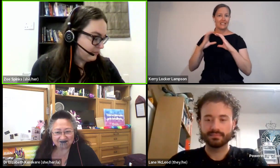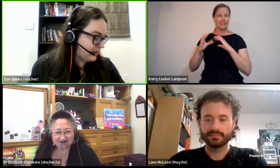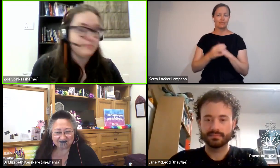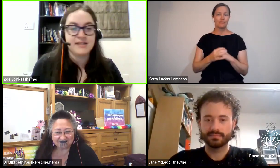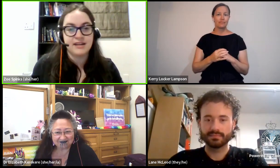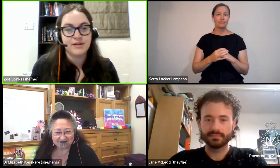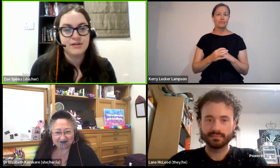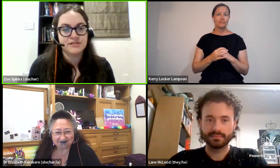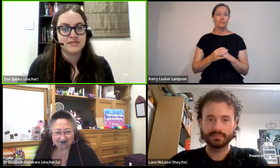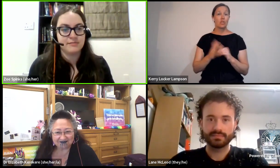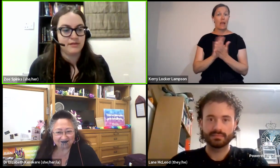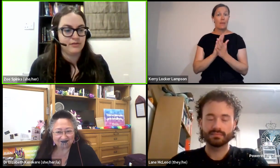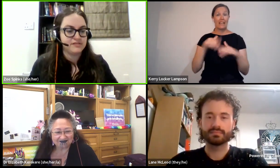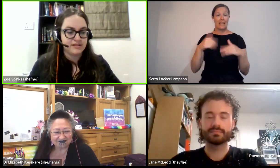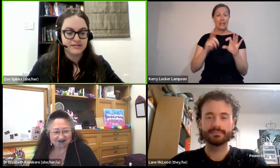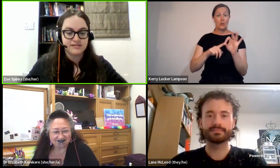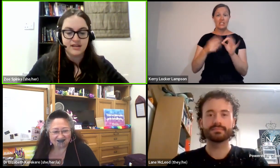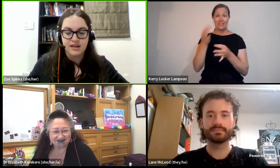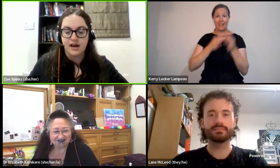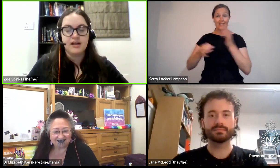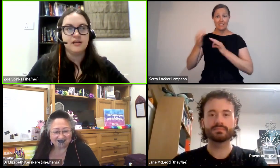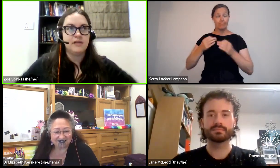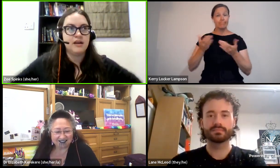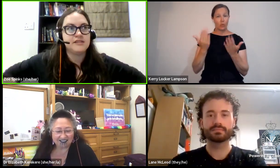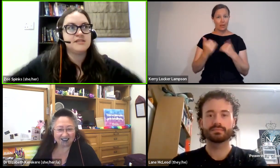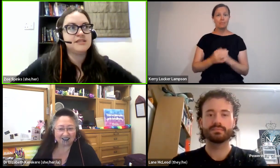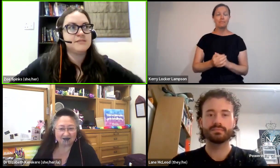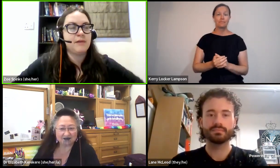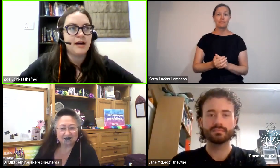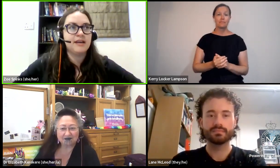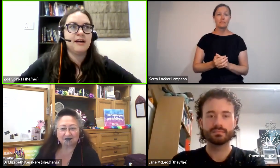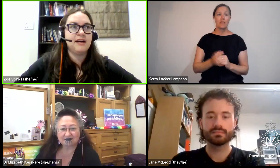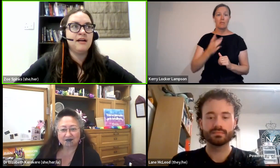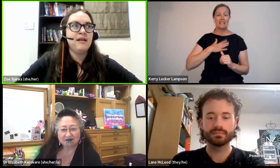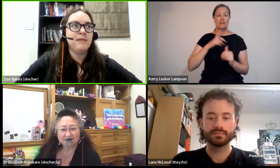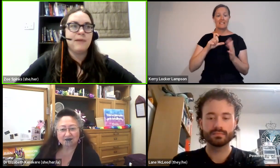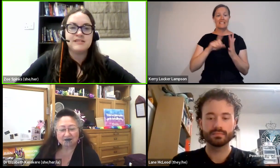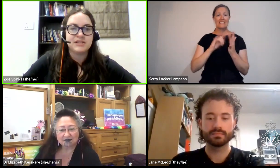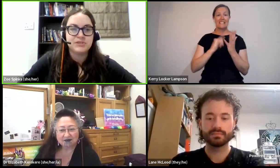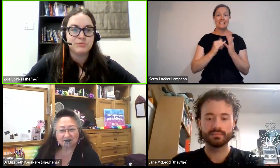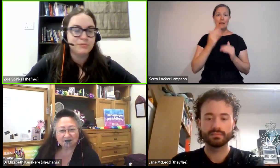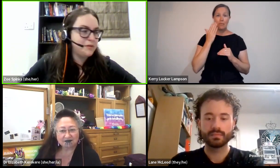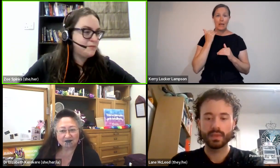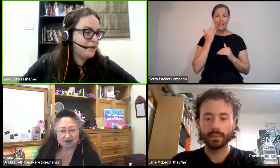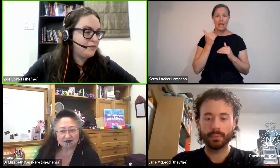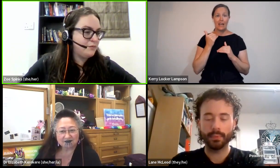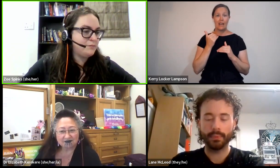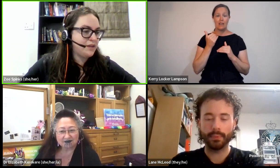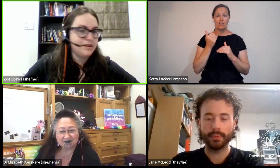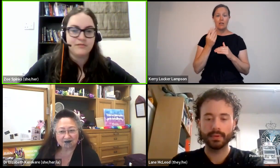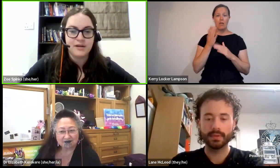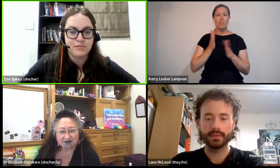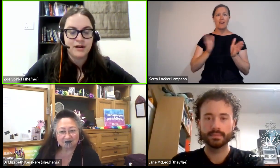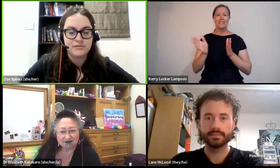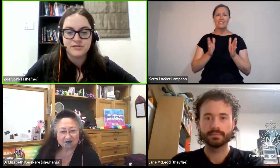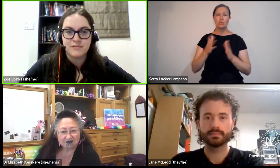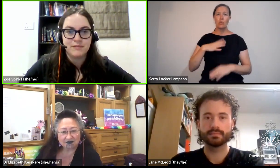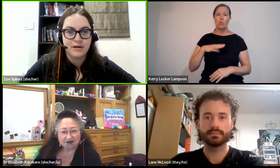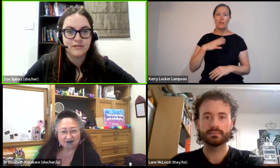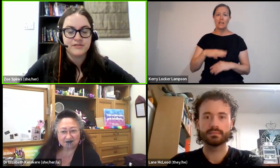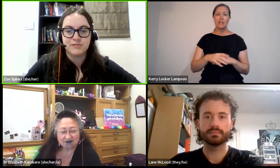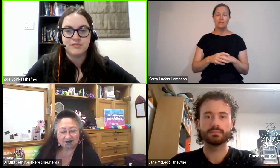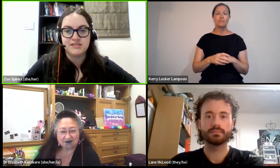I'm happy to take any questions about those things. I am a cis Pākehā bisexual woman, and I'm very proud